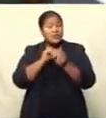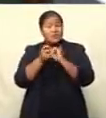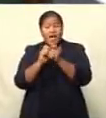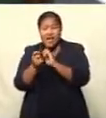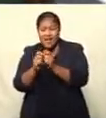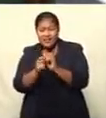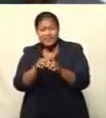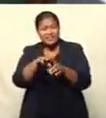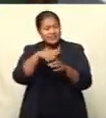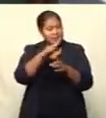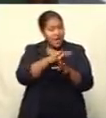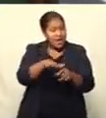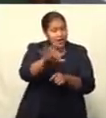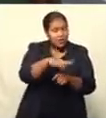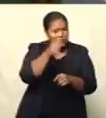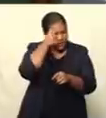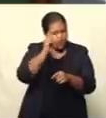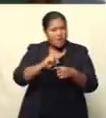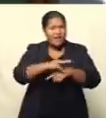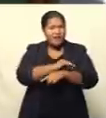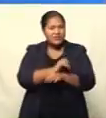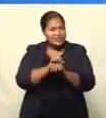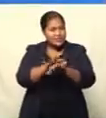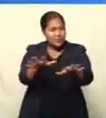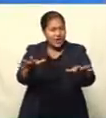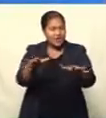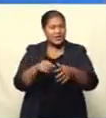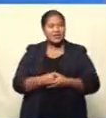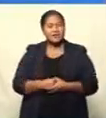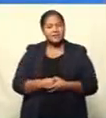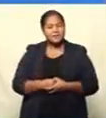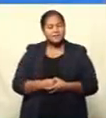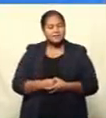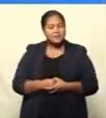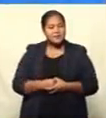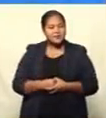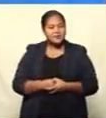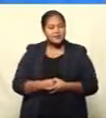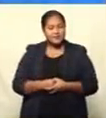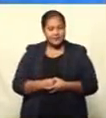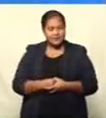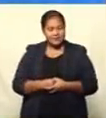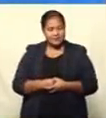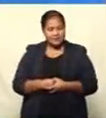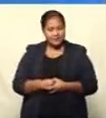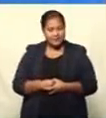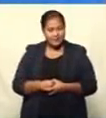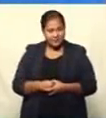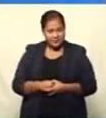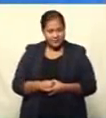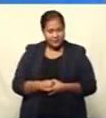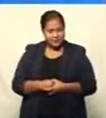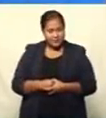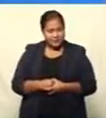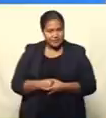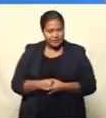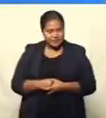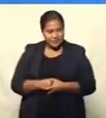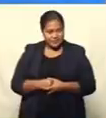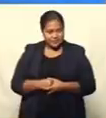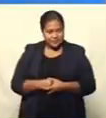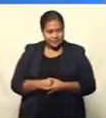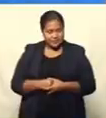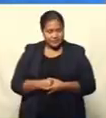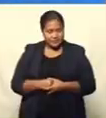they know the virus is spreading. So once again, the public will see a lot of our team going around cordoning